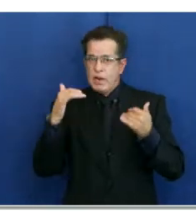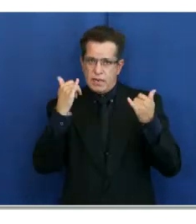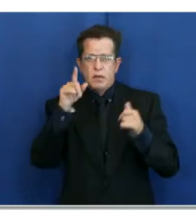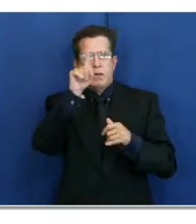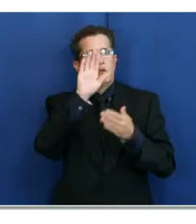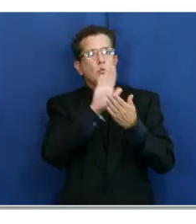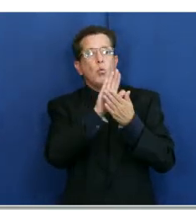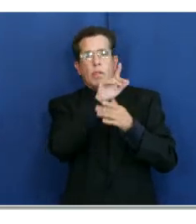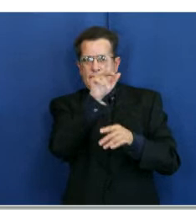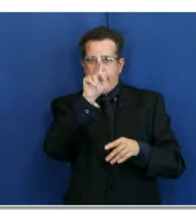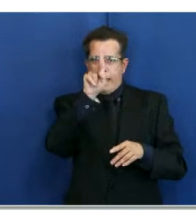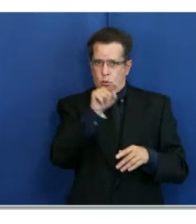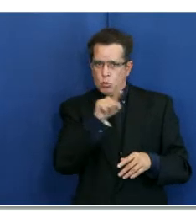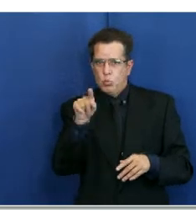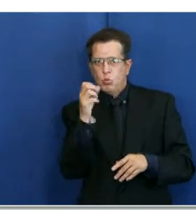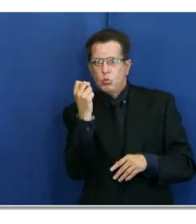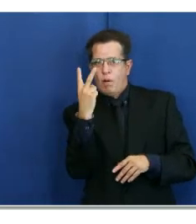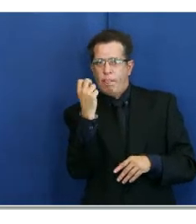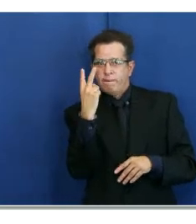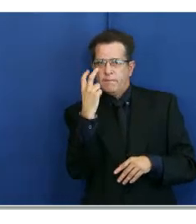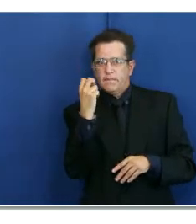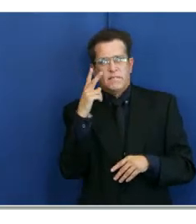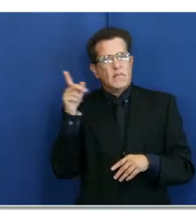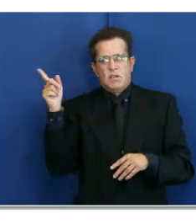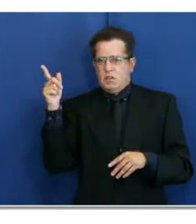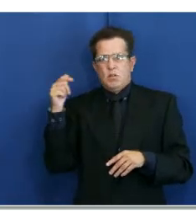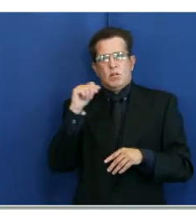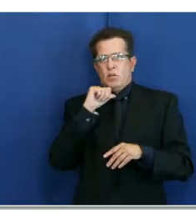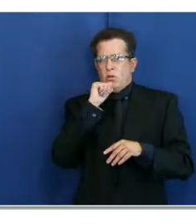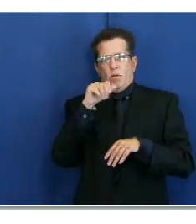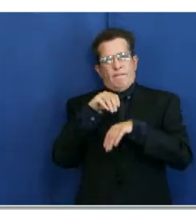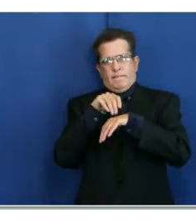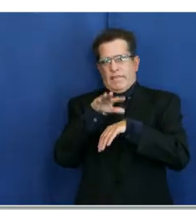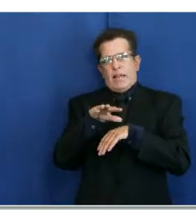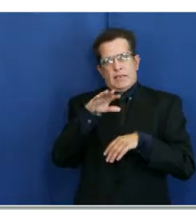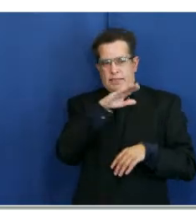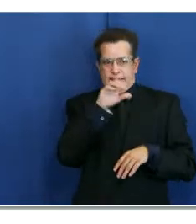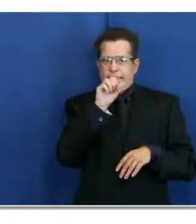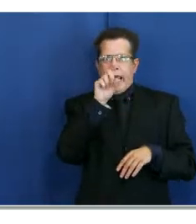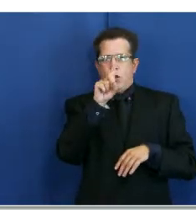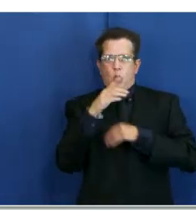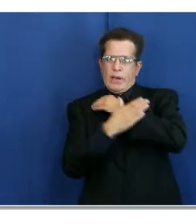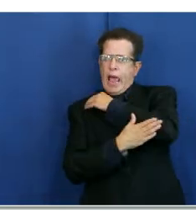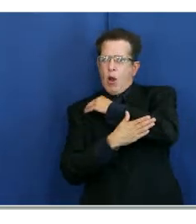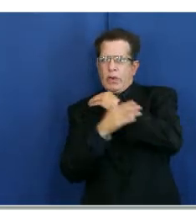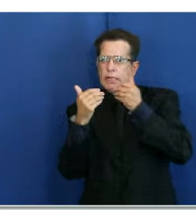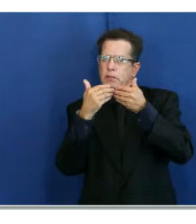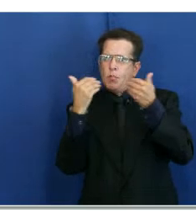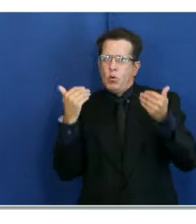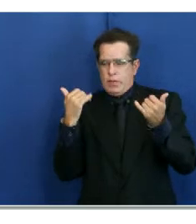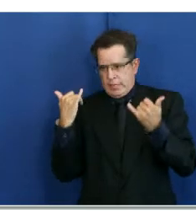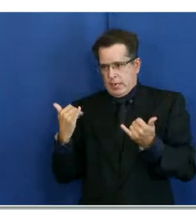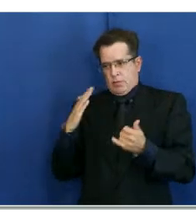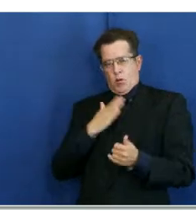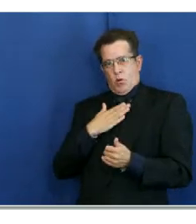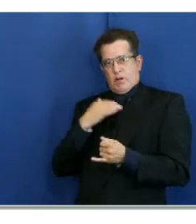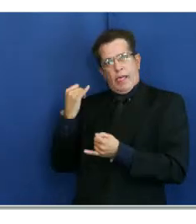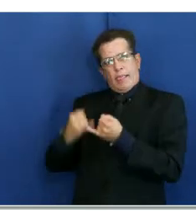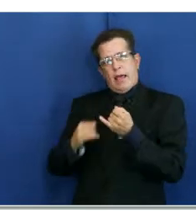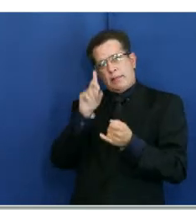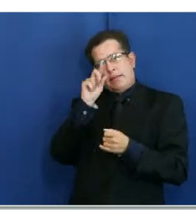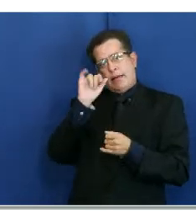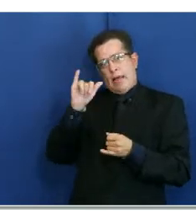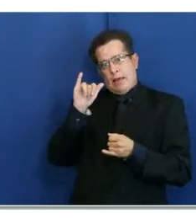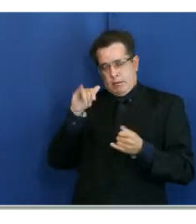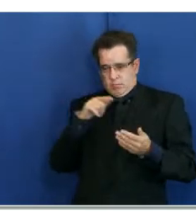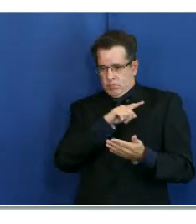schools K through 12 is not impacted for San Diego County, and today is our last day on the 14 days